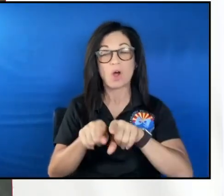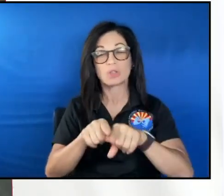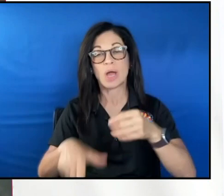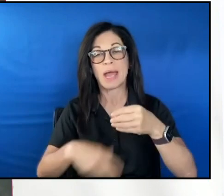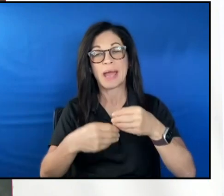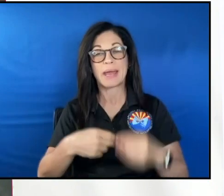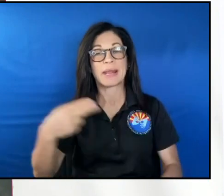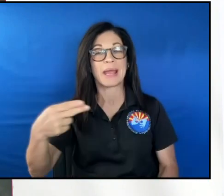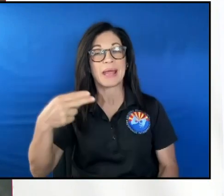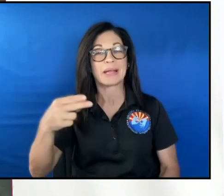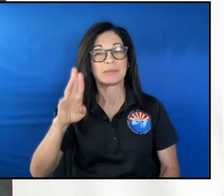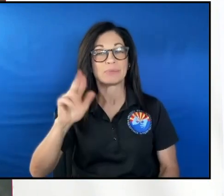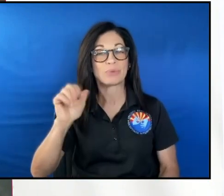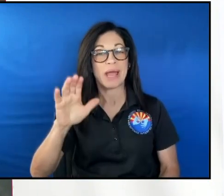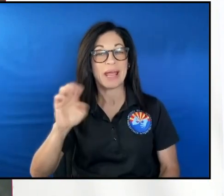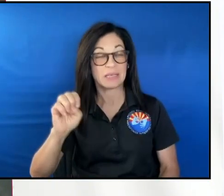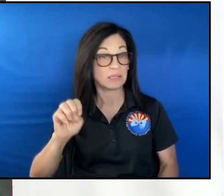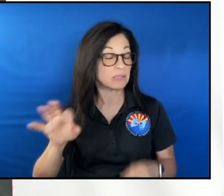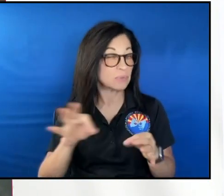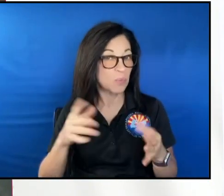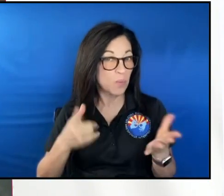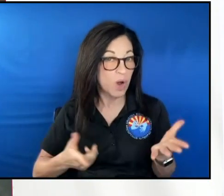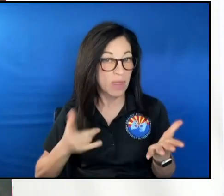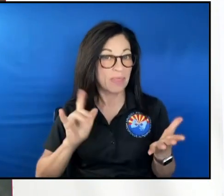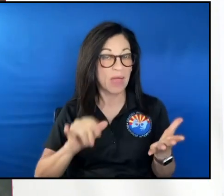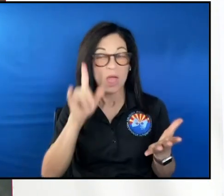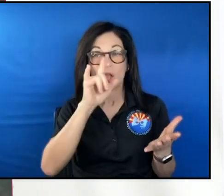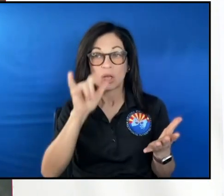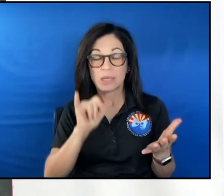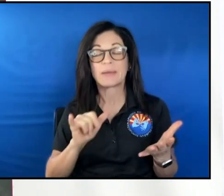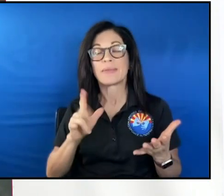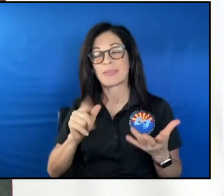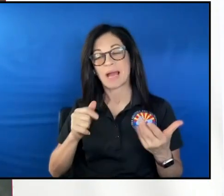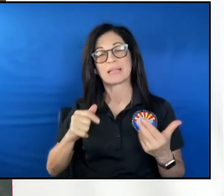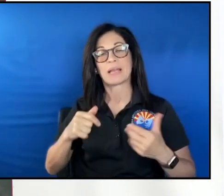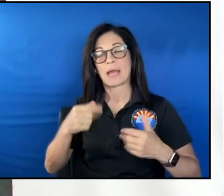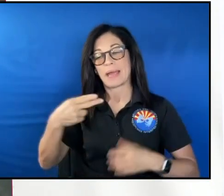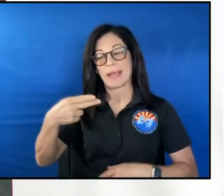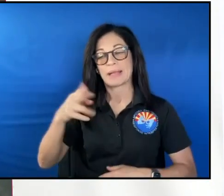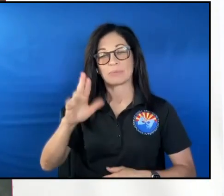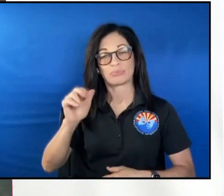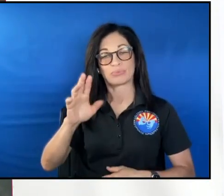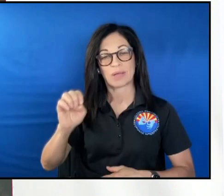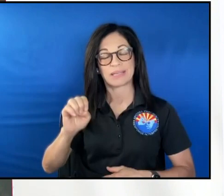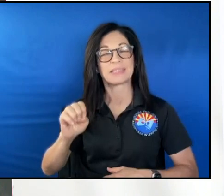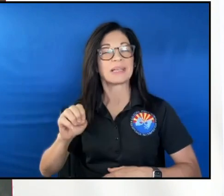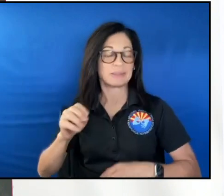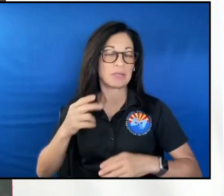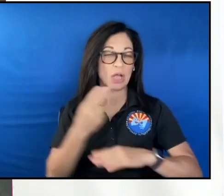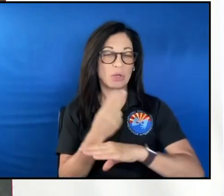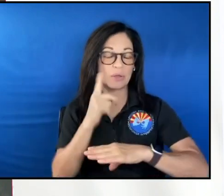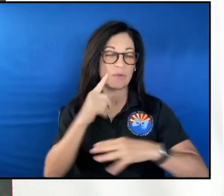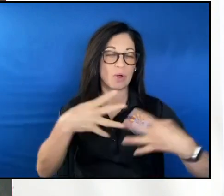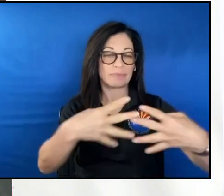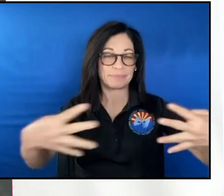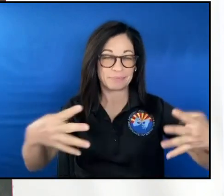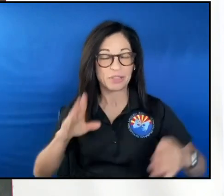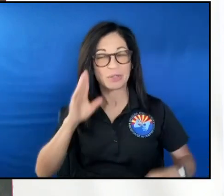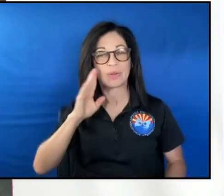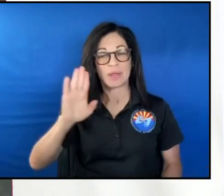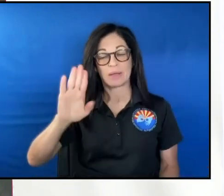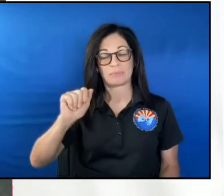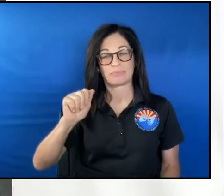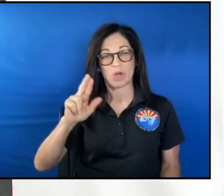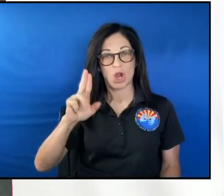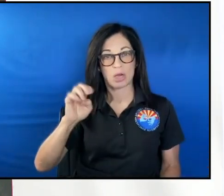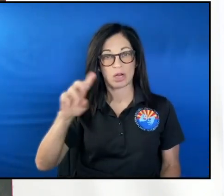and just to describe that, the H braces are used for the barbed wire fences. I know a lot of the ranching community understands that,